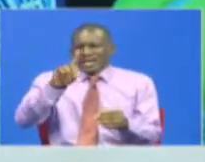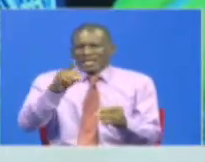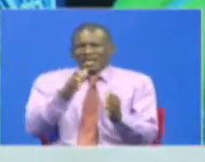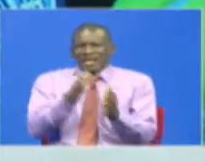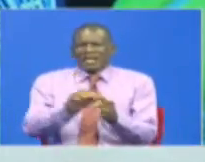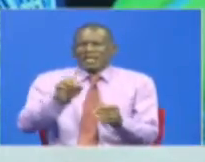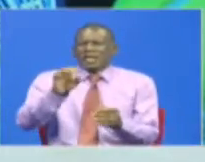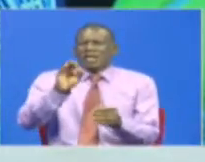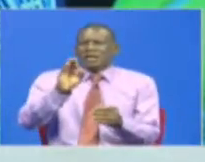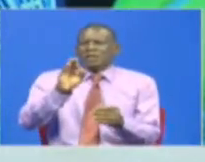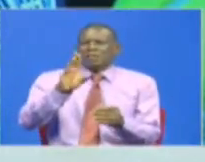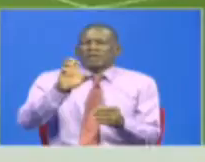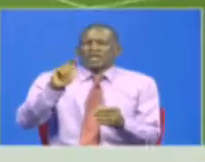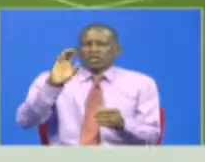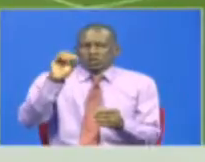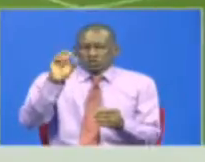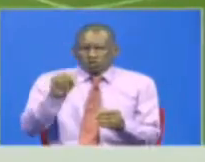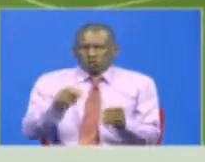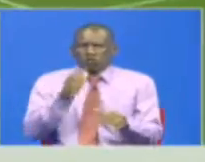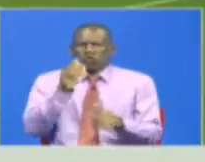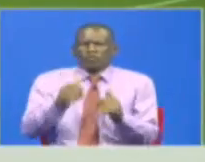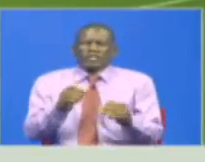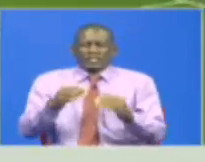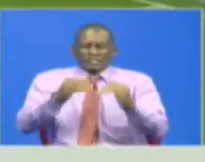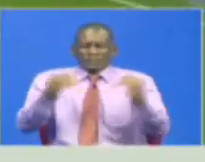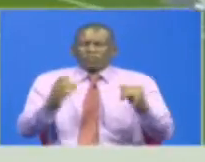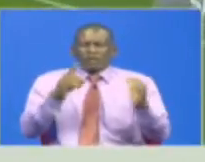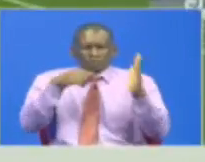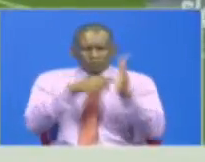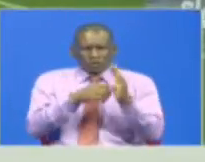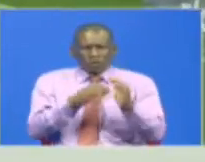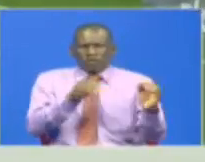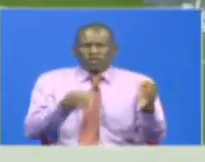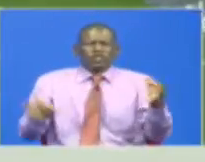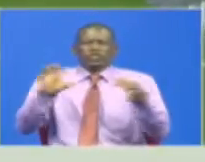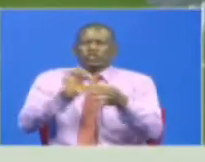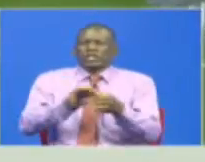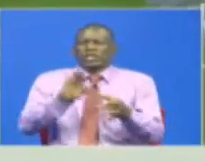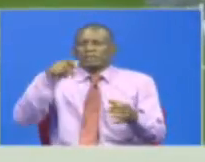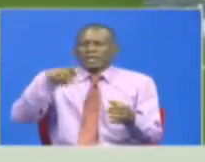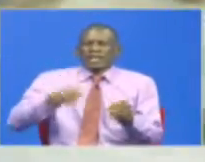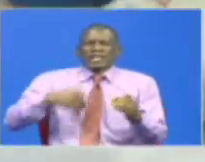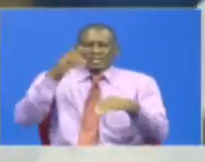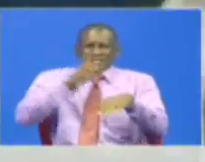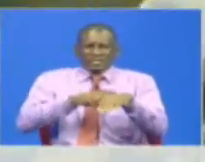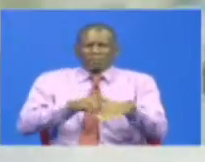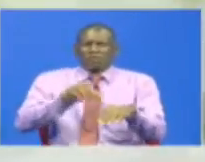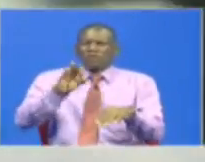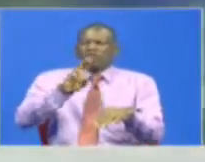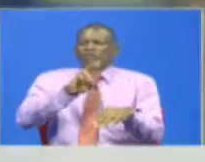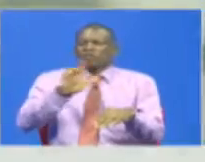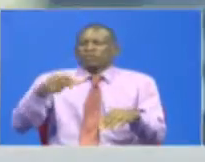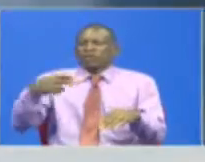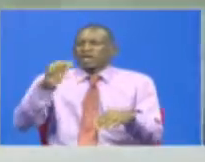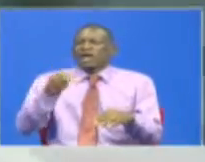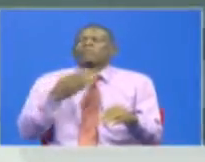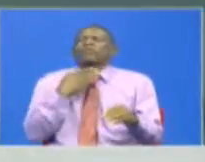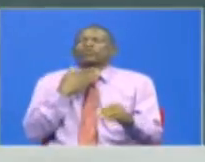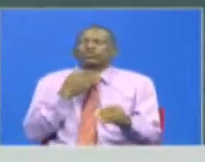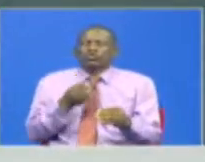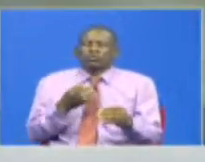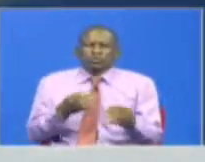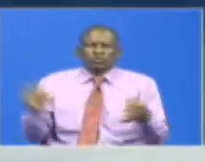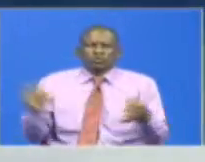by just 4 miles, will be promoted to the Premier League next season. Fulham are attempting to return to the top flight, having been